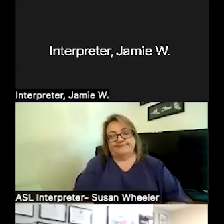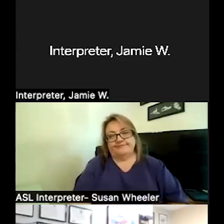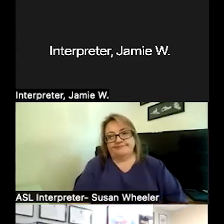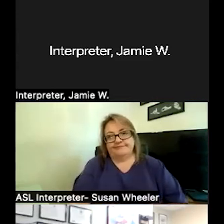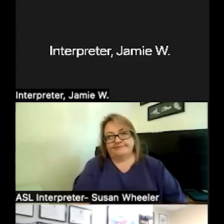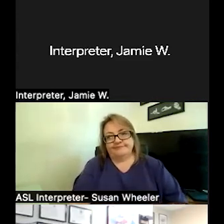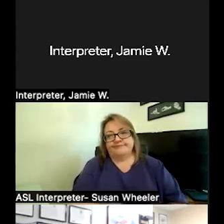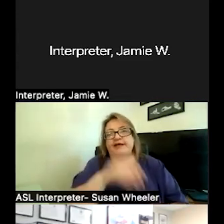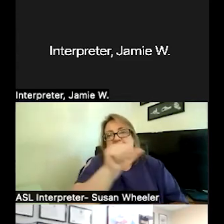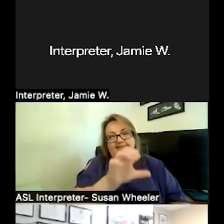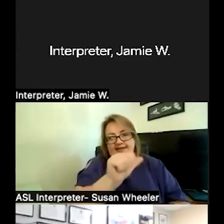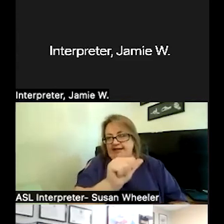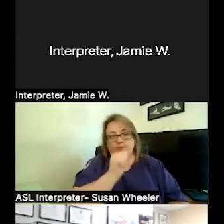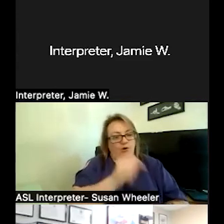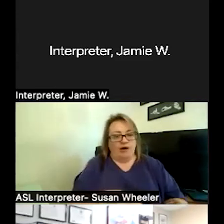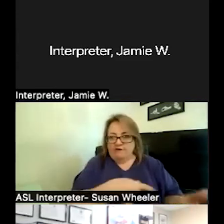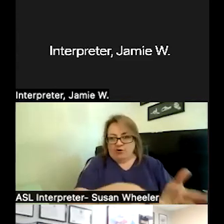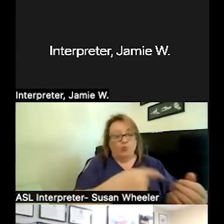Next, please.